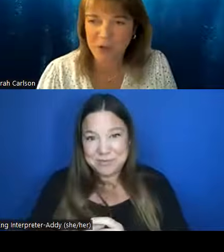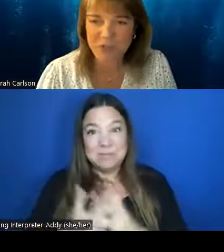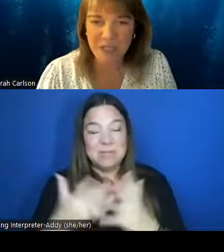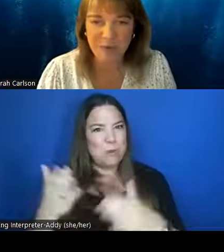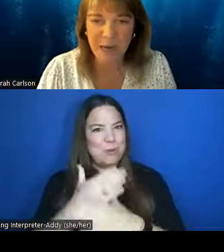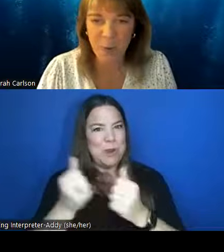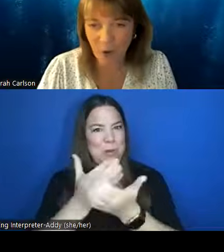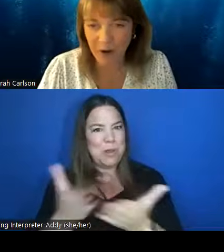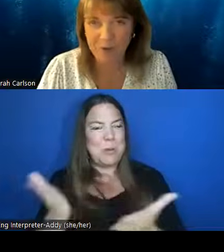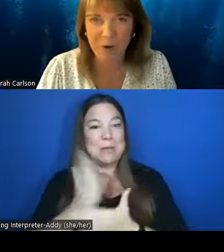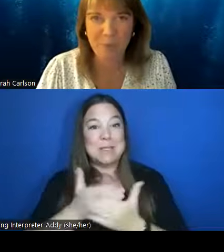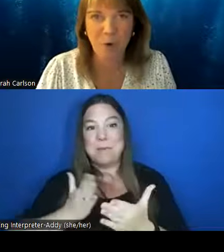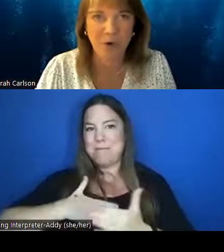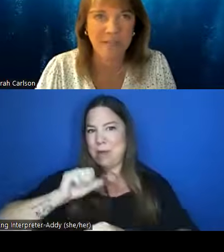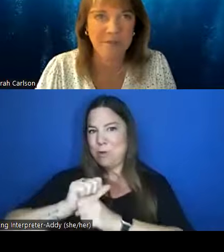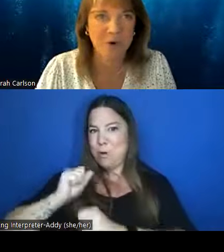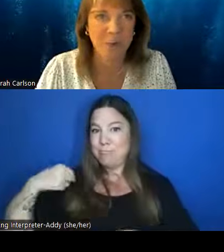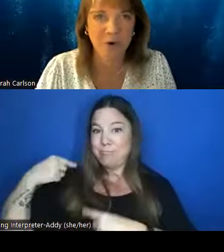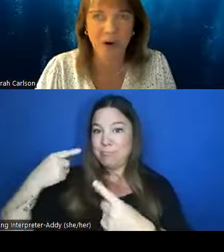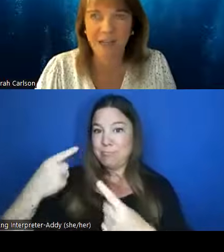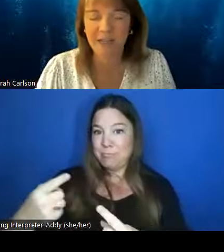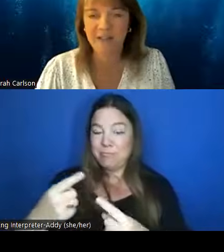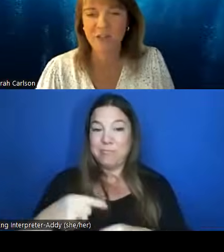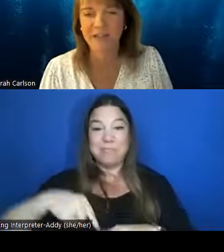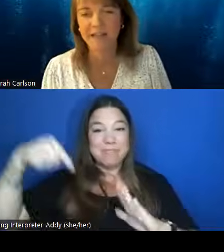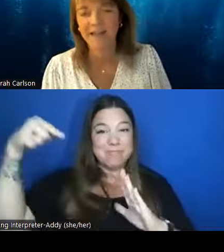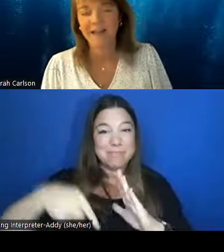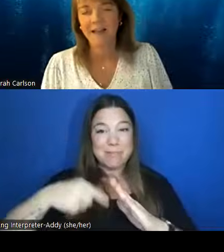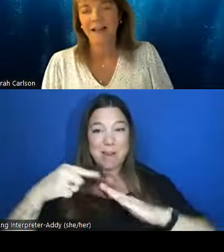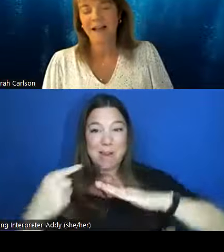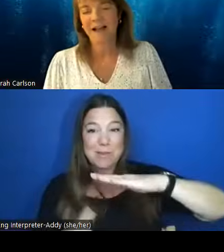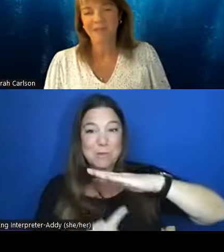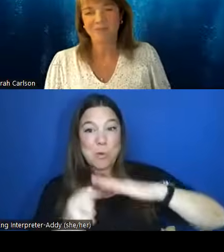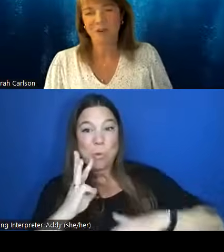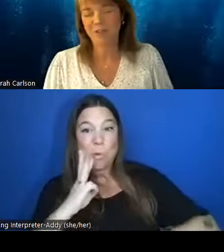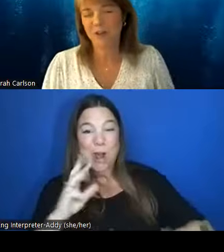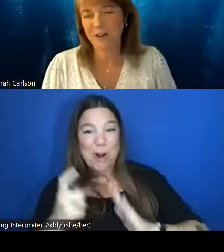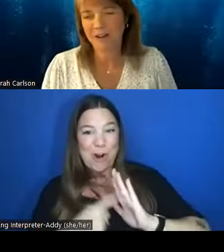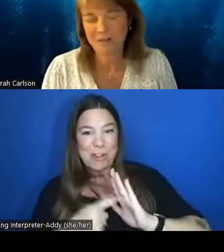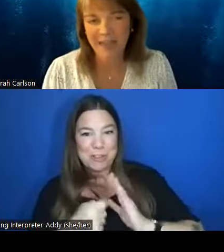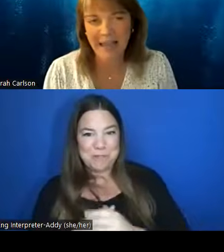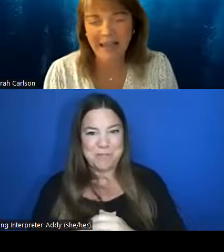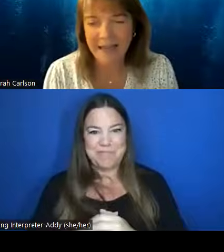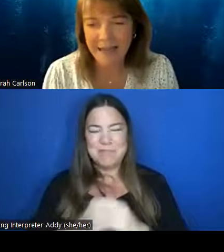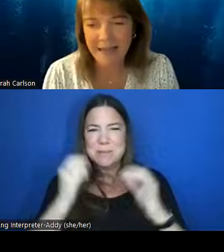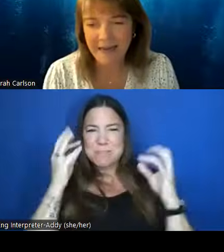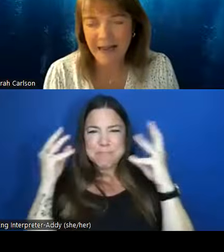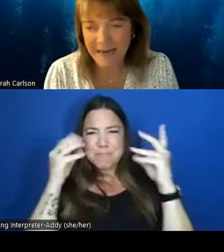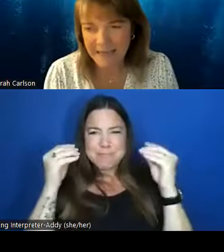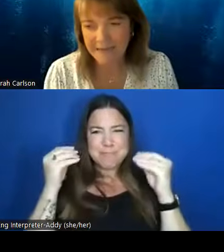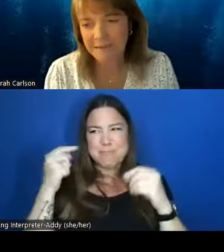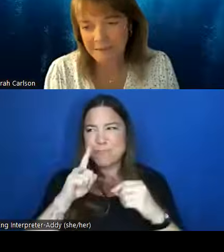all of you some of my work from the world of underwater archaeology. I have long thought of the AIA